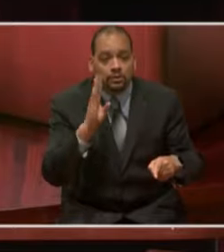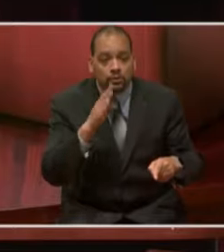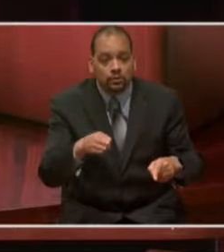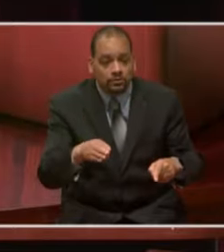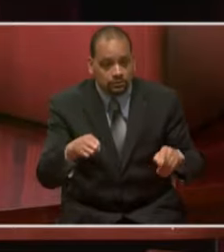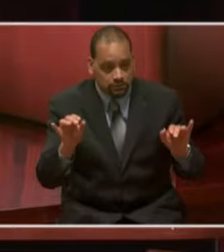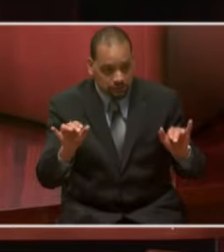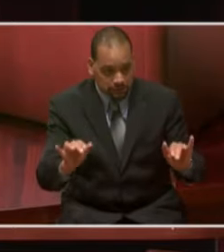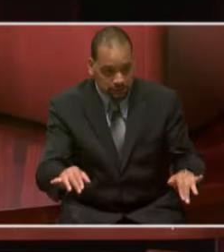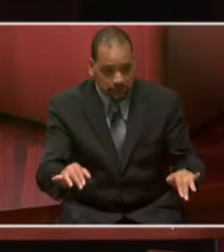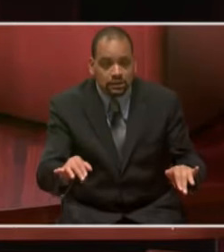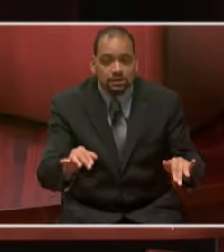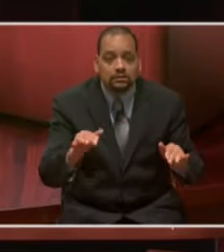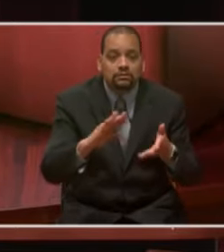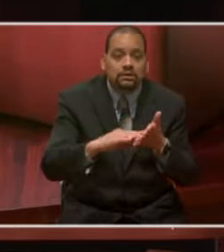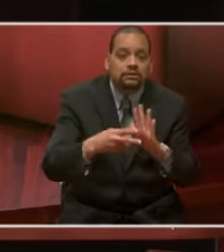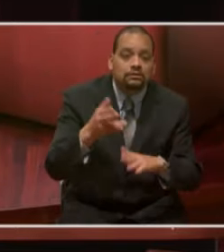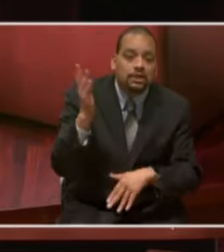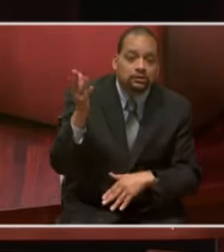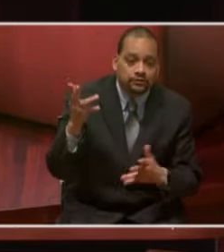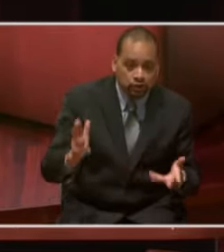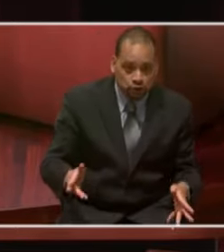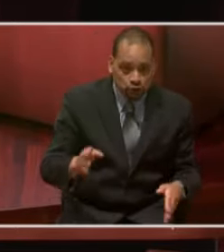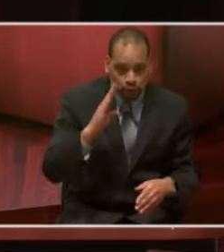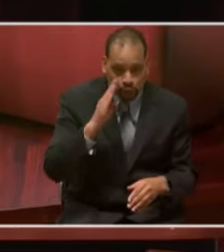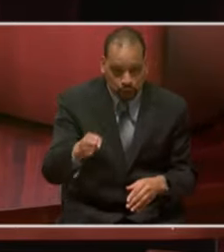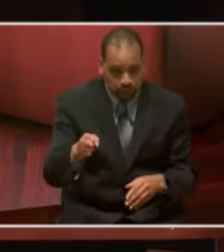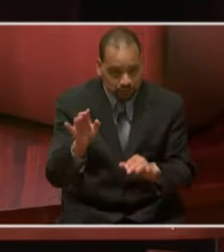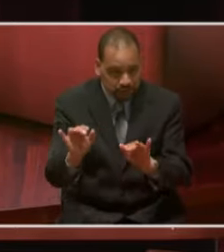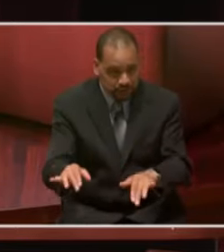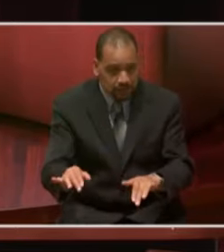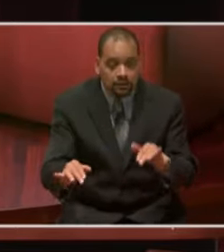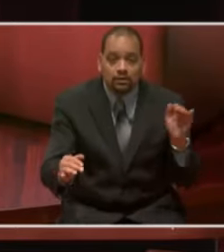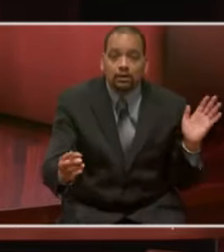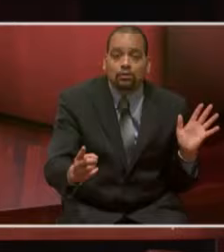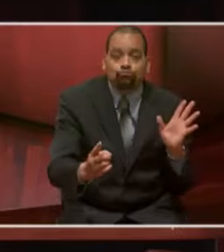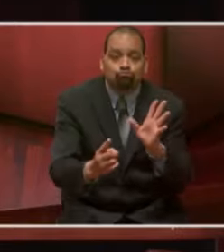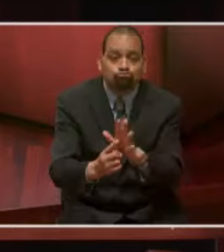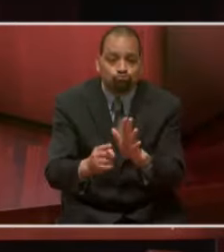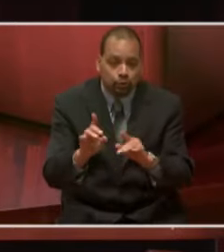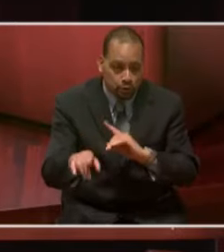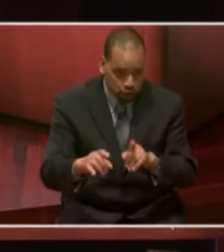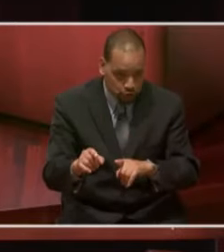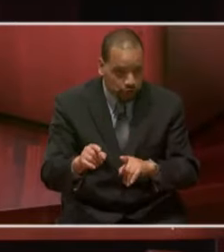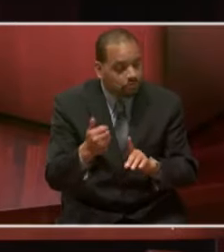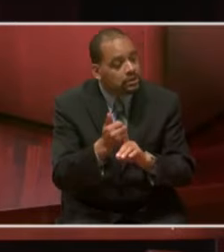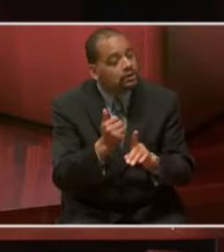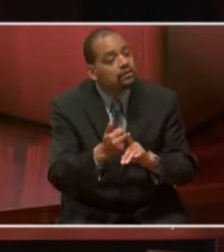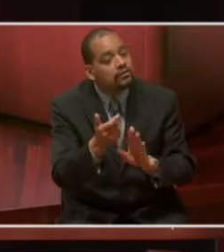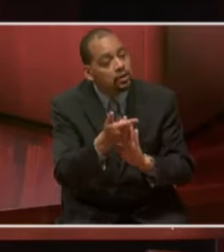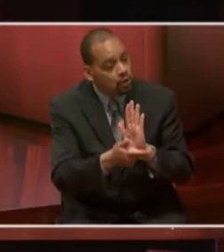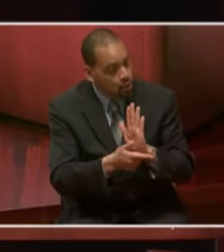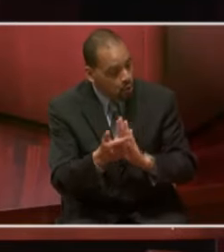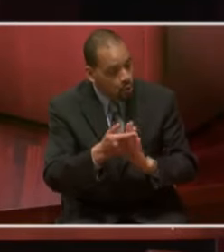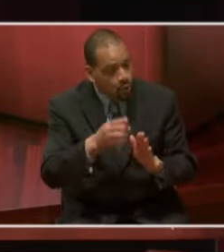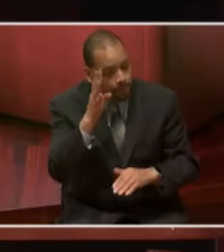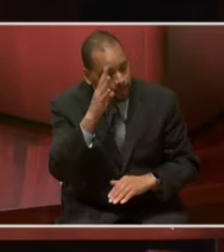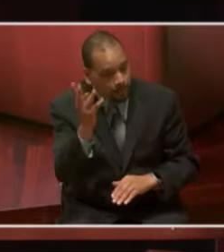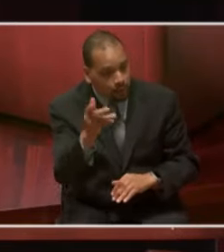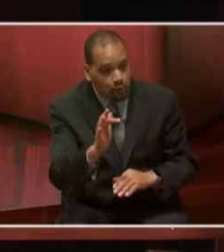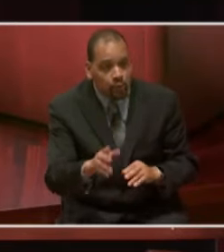tonight than here at the National Archives." Ladies and gentlemen, please welcome Scott Simon and Congressman John Lewis.